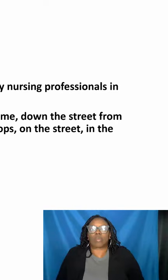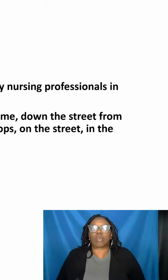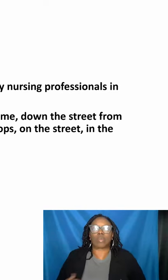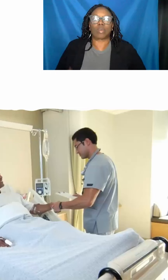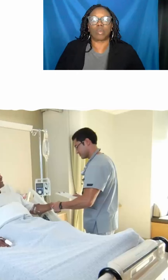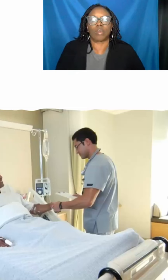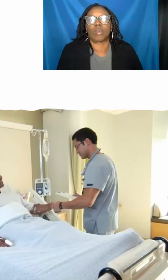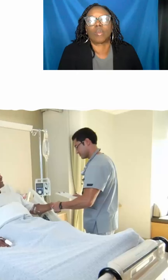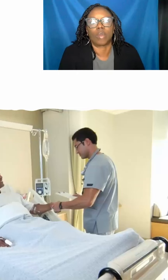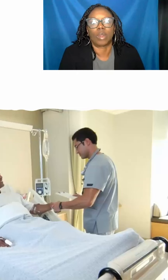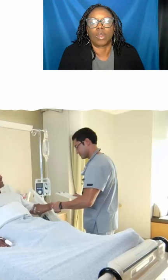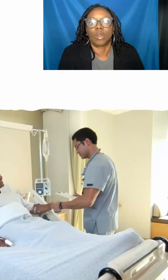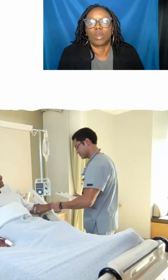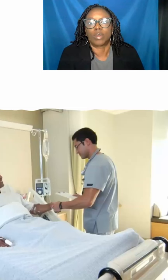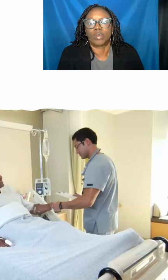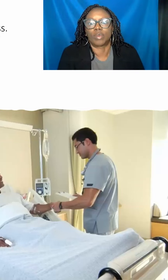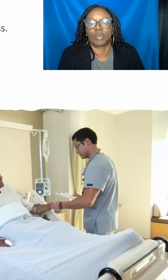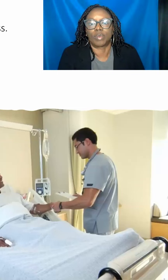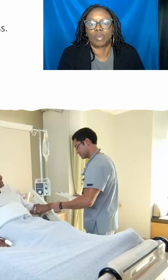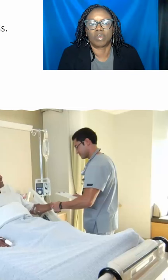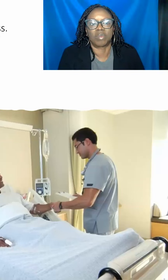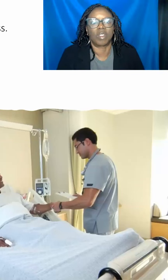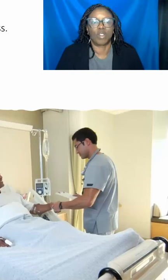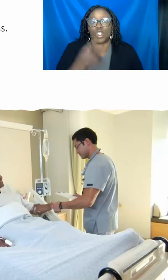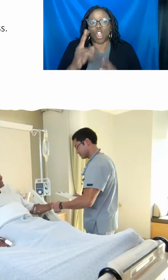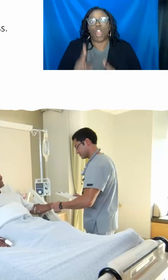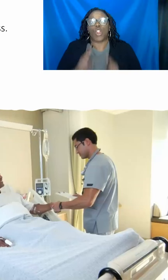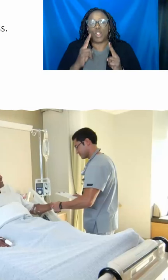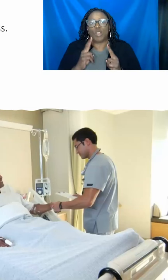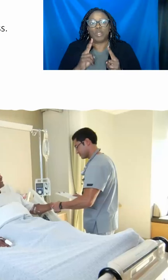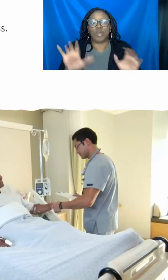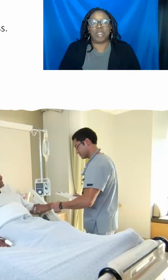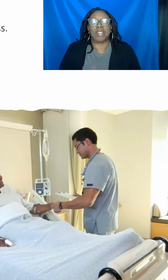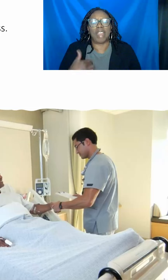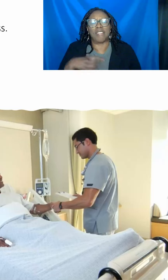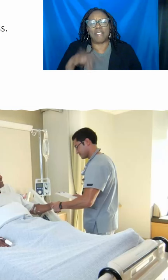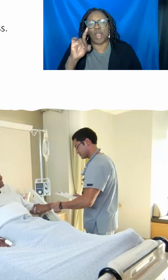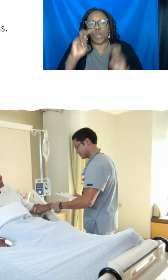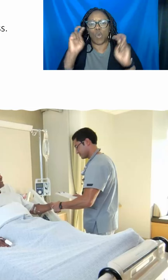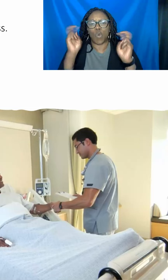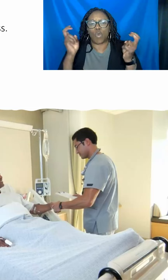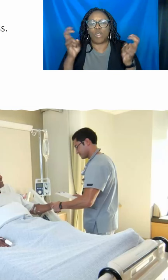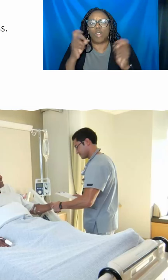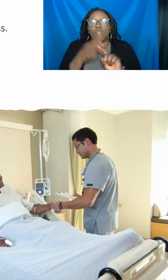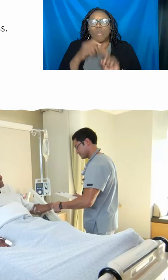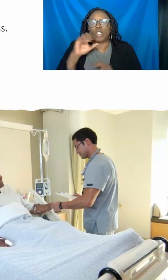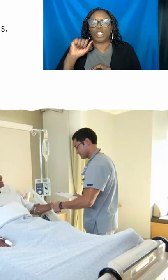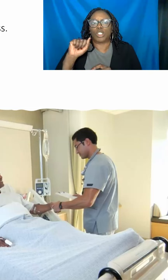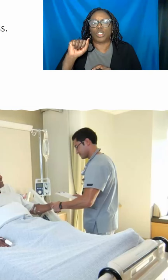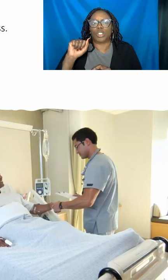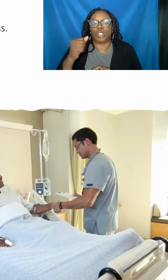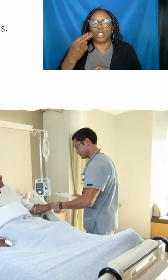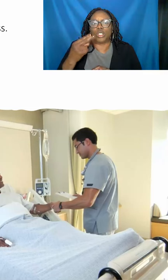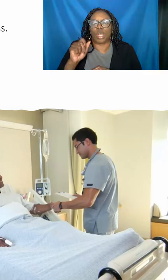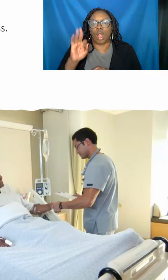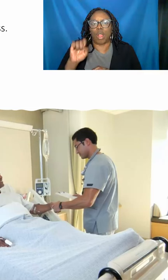and an honor to be able to do that. So I found this quote from Tilda Shelloff. She wrote a book. She's a